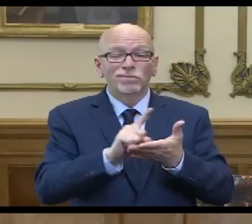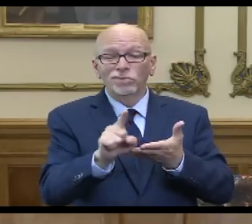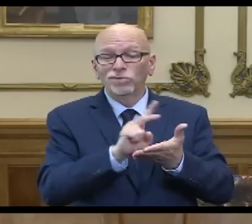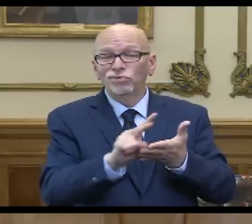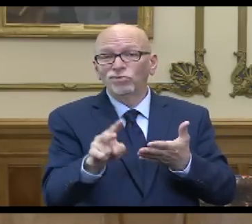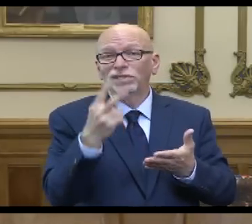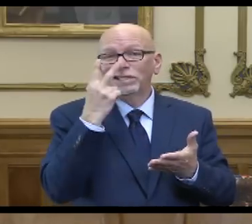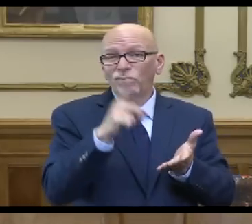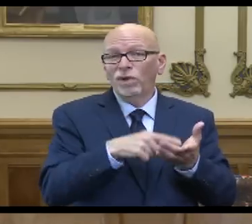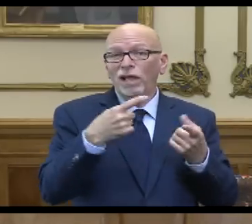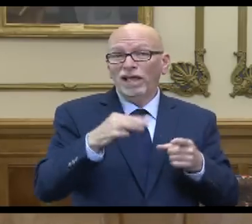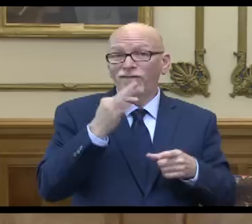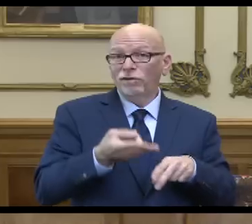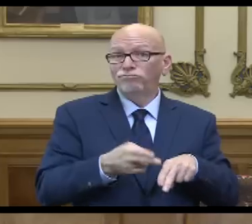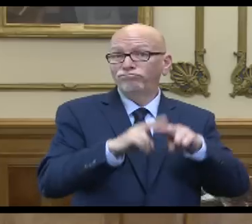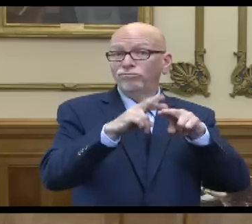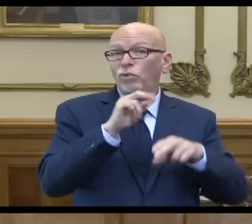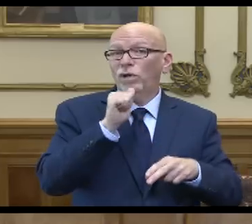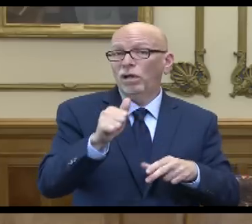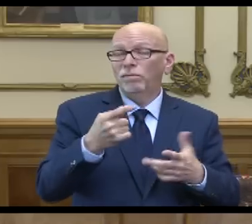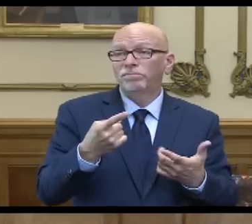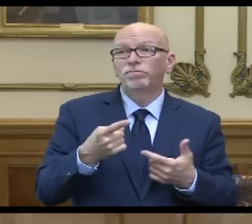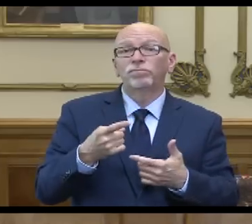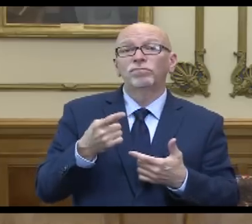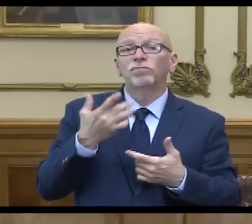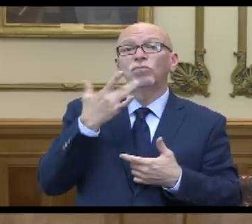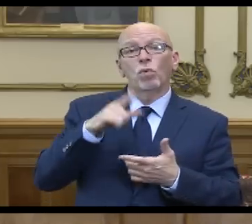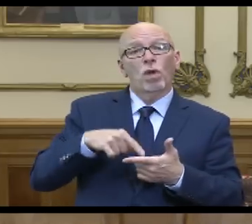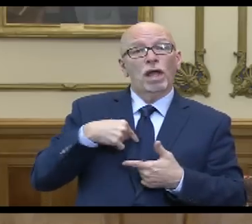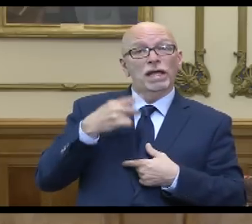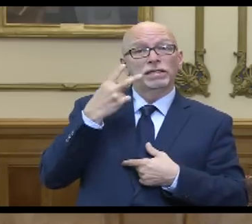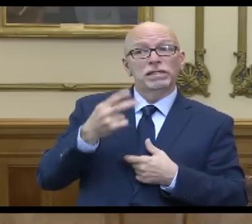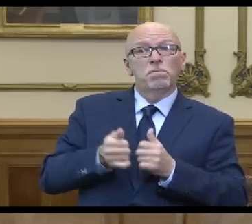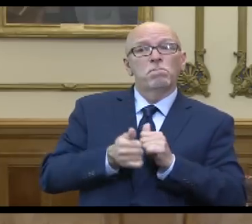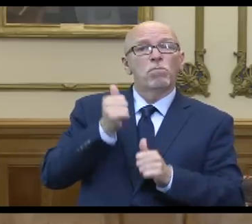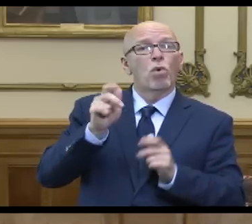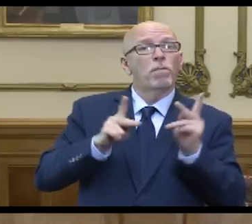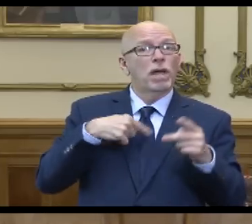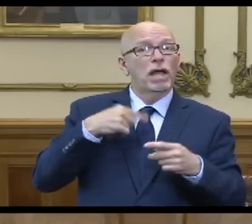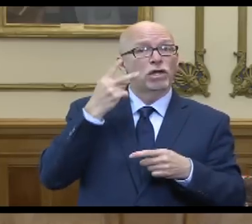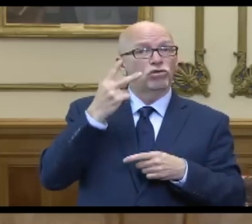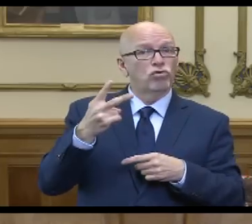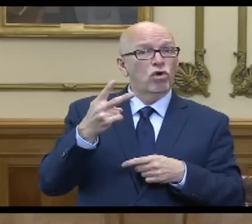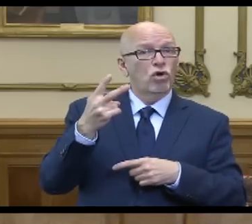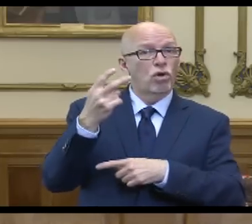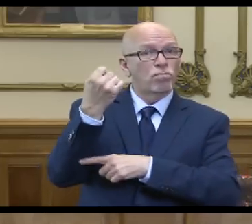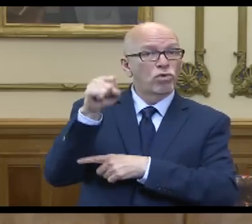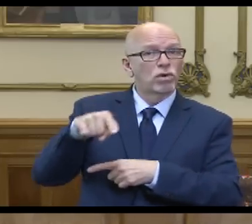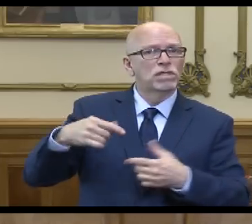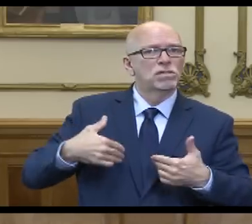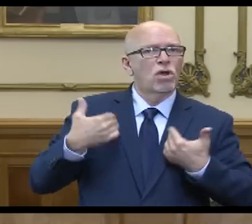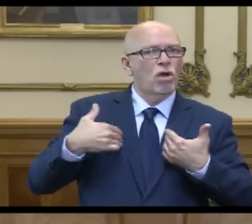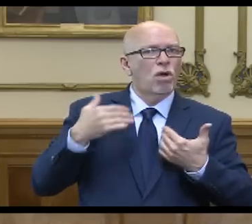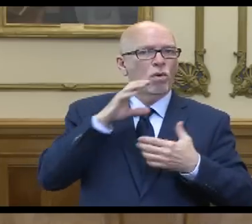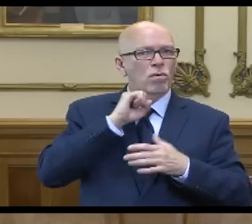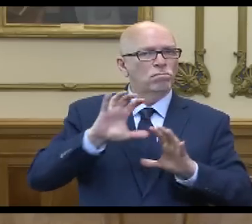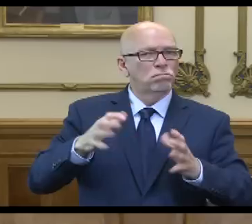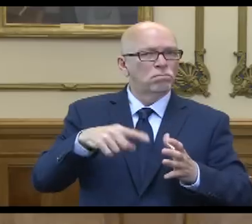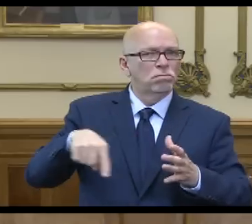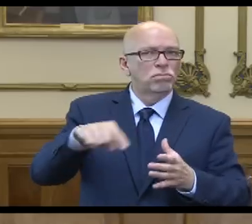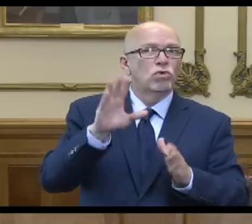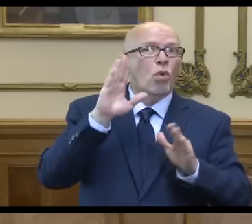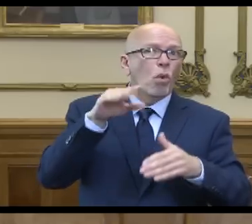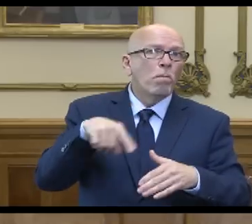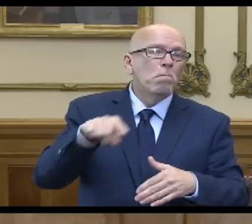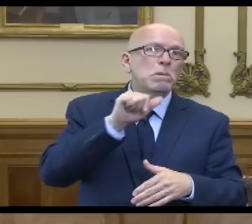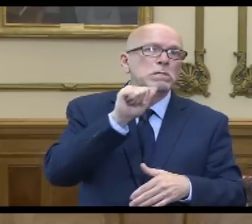of cases that go up. Fortunately, what I saw is that most of the individuals I saw out there were in the younger age group, so hopefully those would not